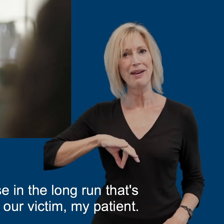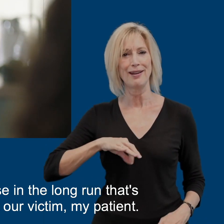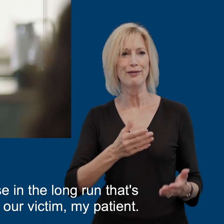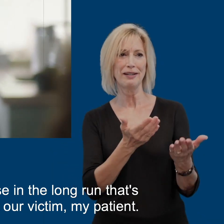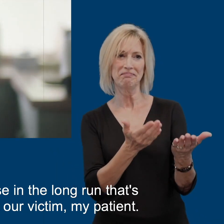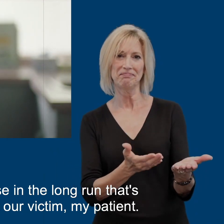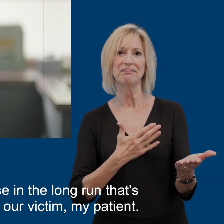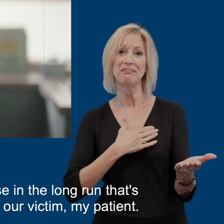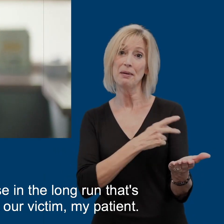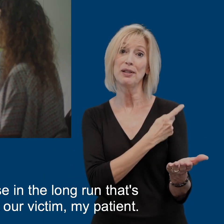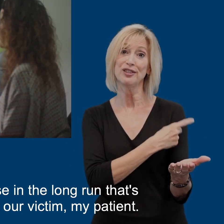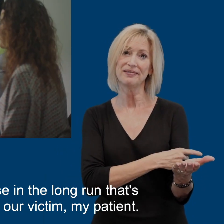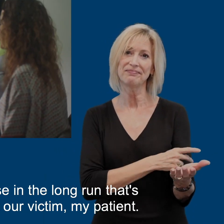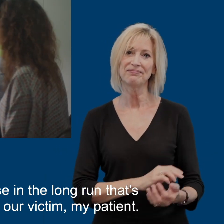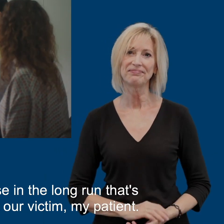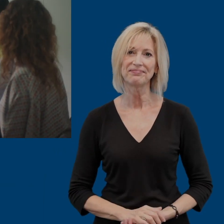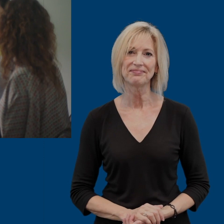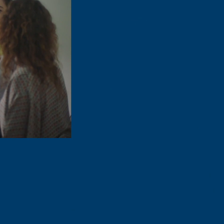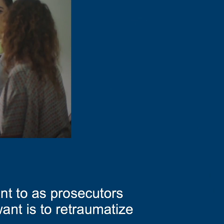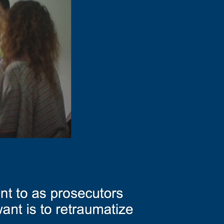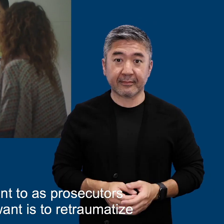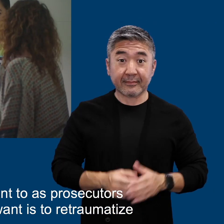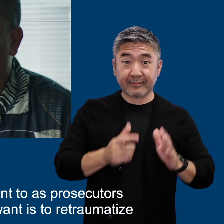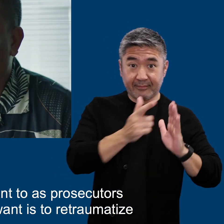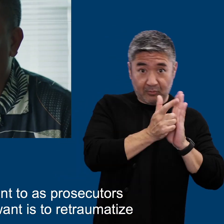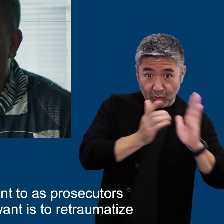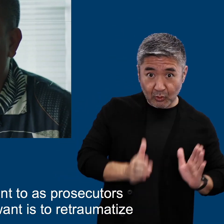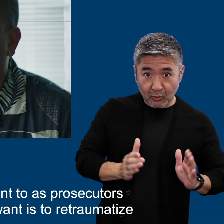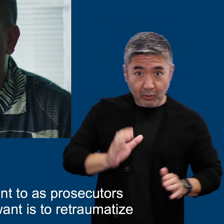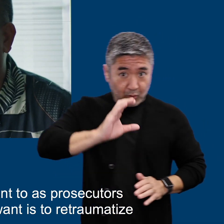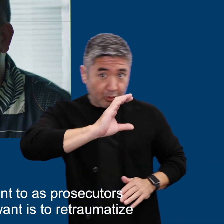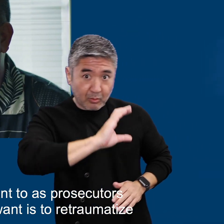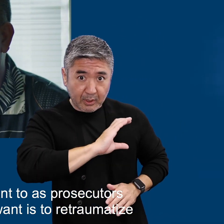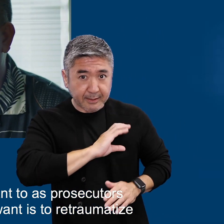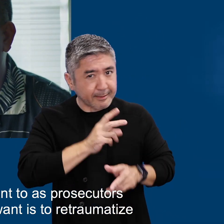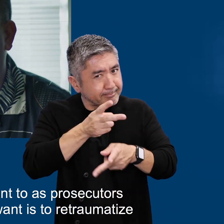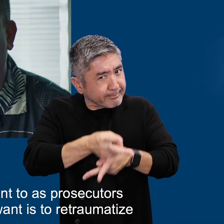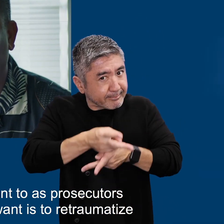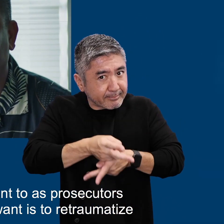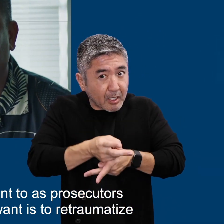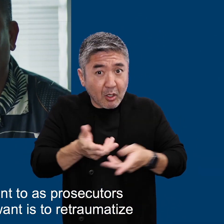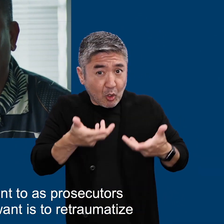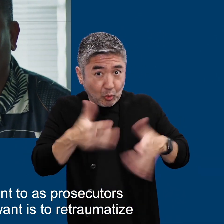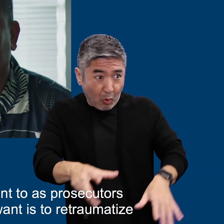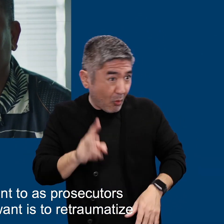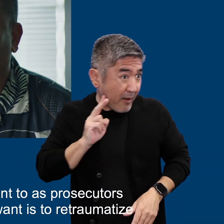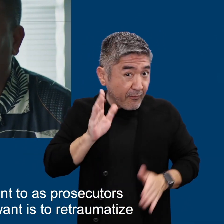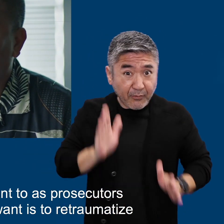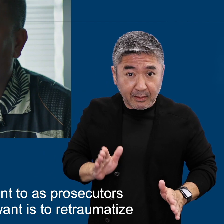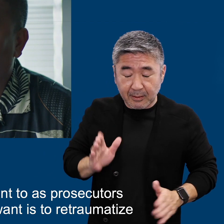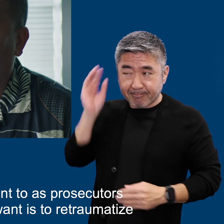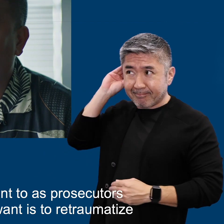what's going to benefit our victim, my patient. The last thing we want to do as prosecutors and law enforcement is